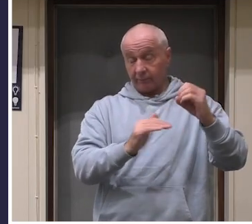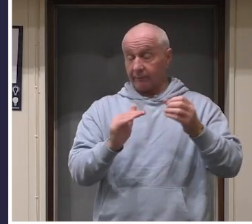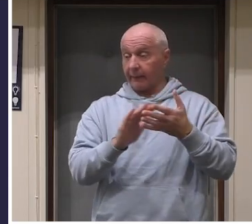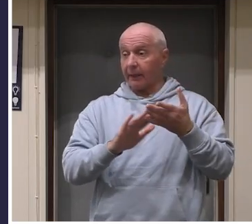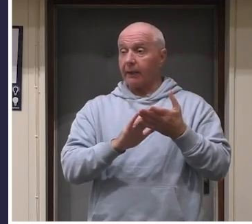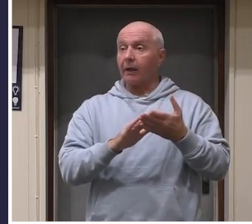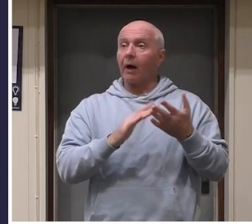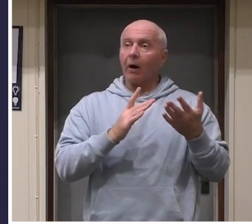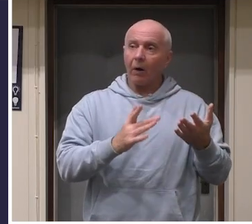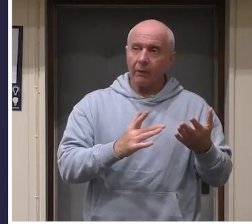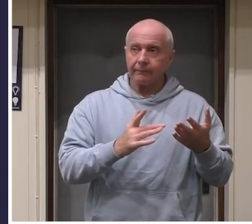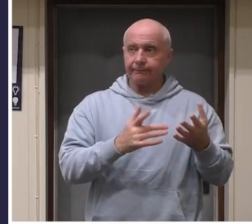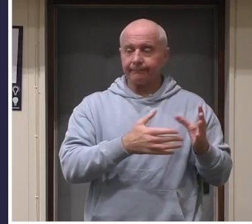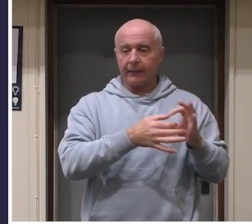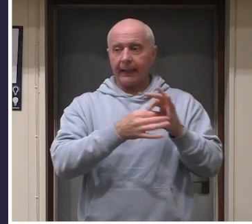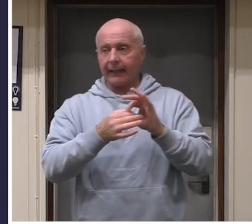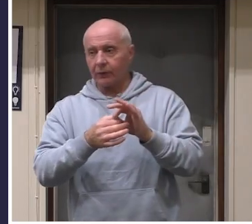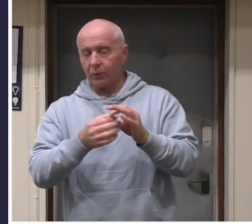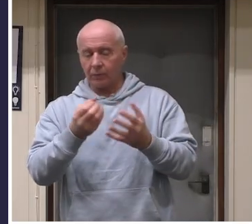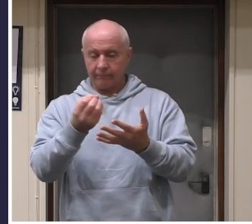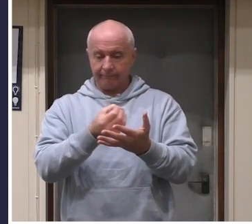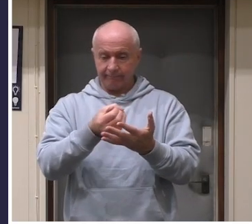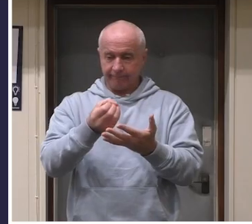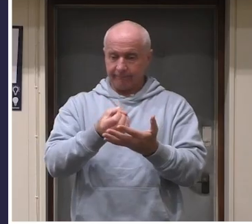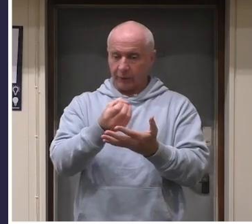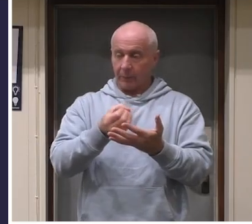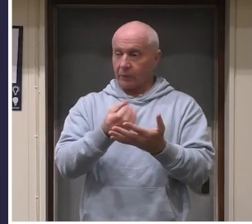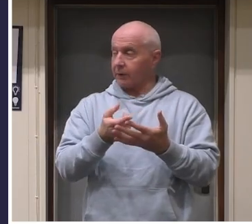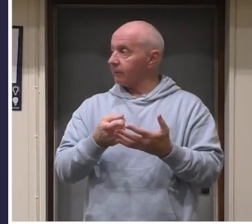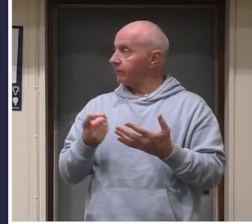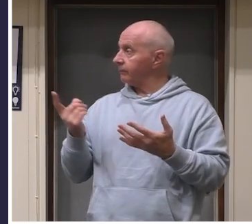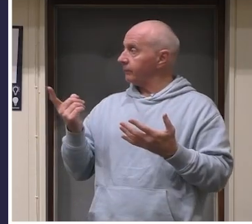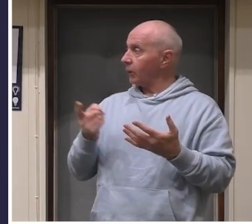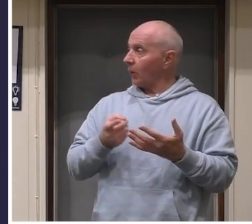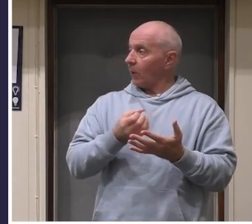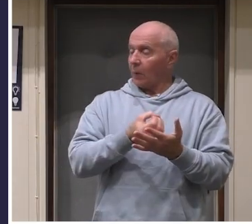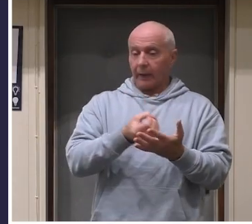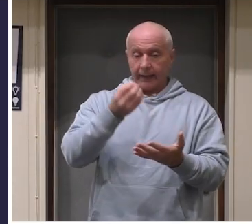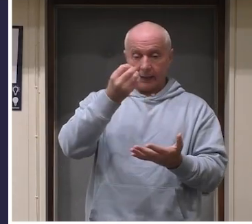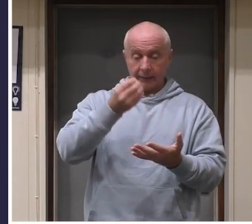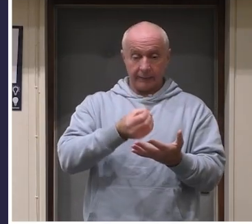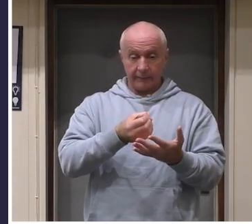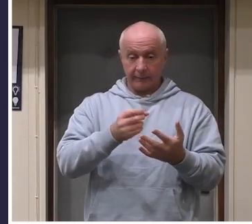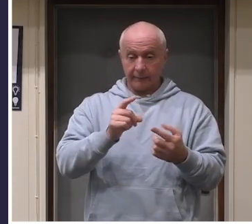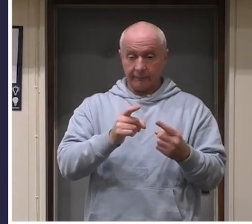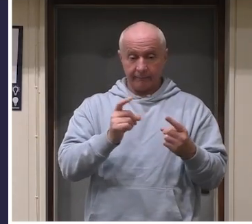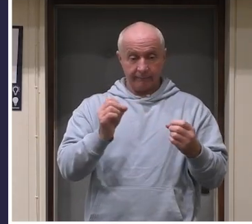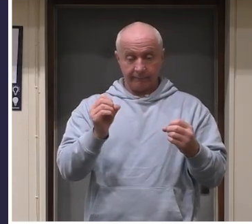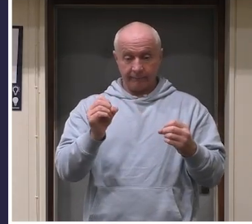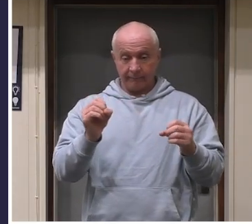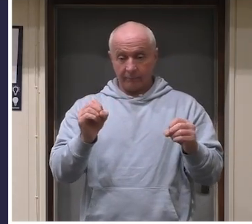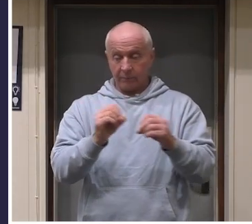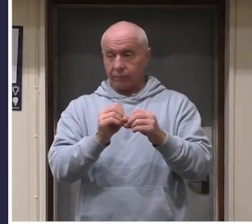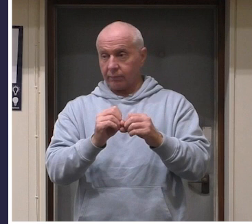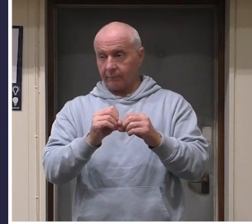has contributed to the motion of the particle. The only way that works, so how it works is you have a photon coming in, hits the particle, and comes